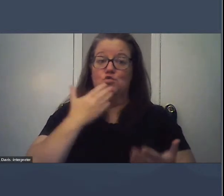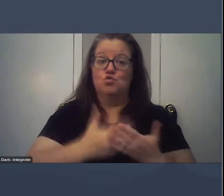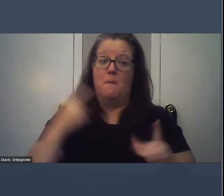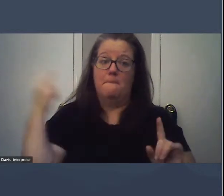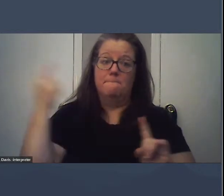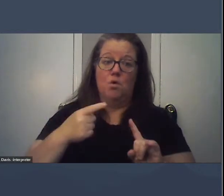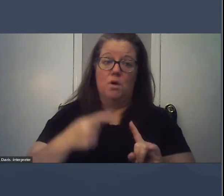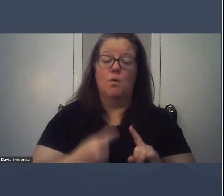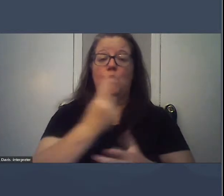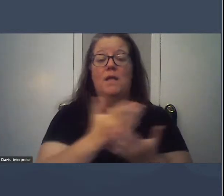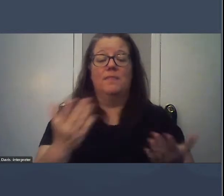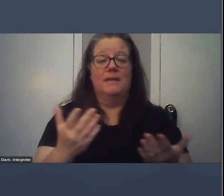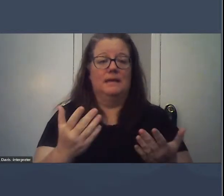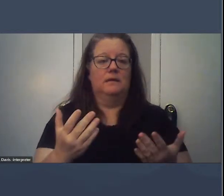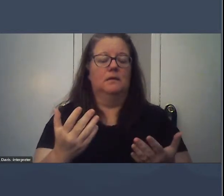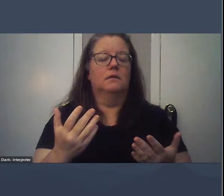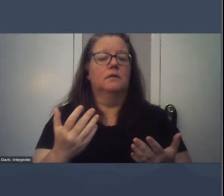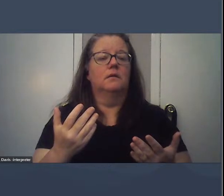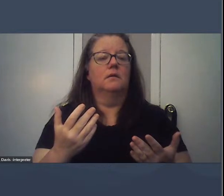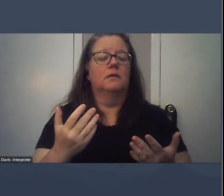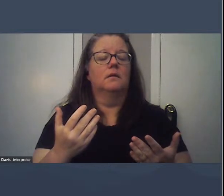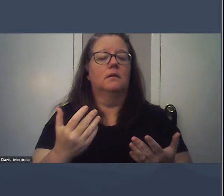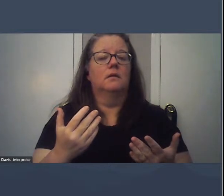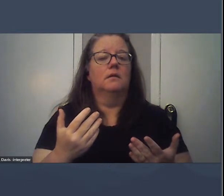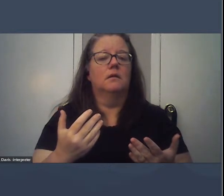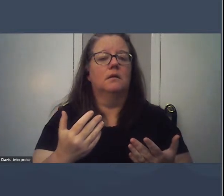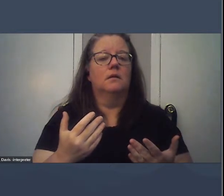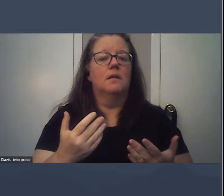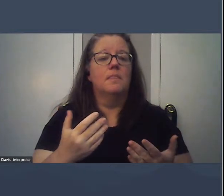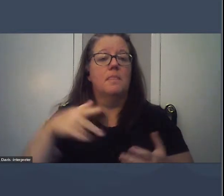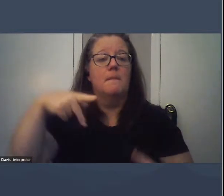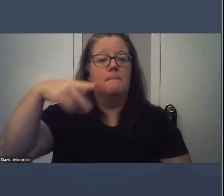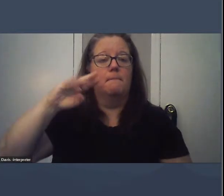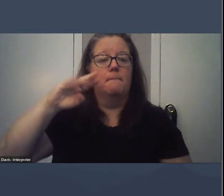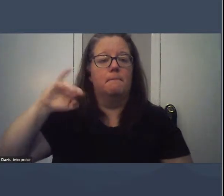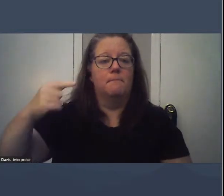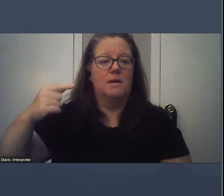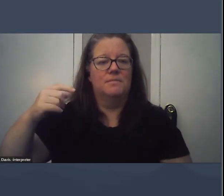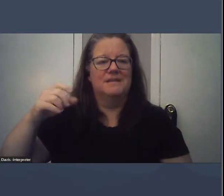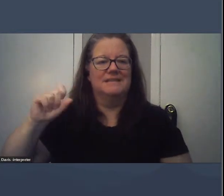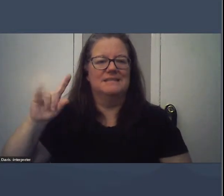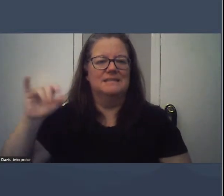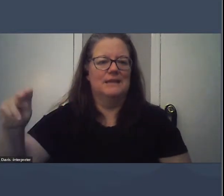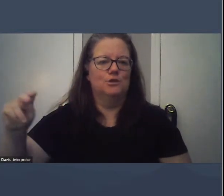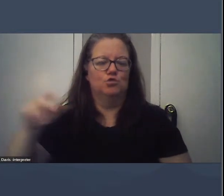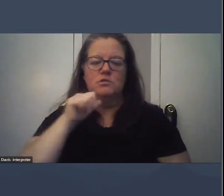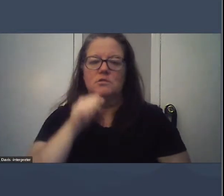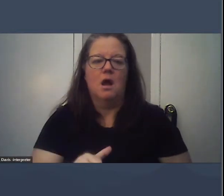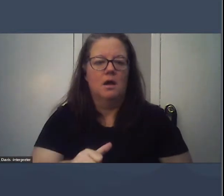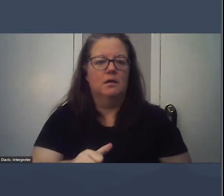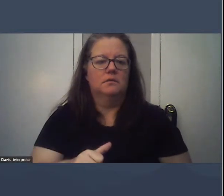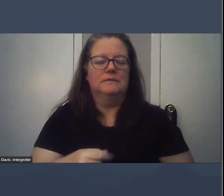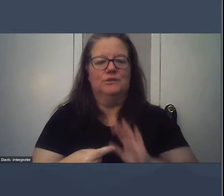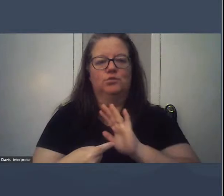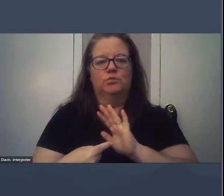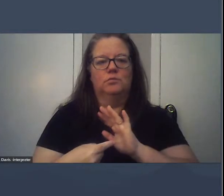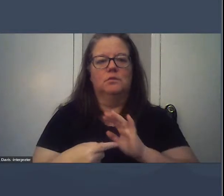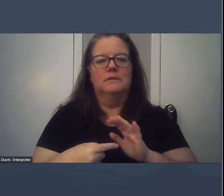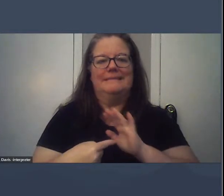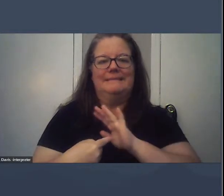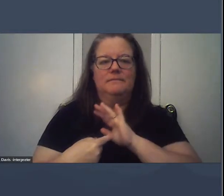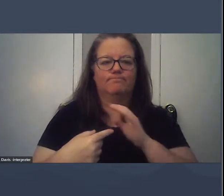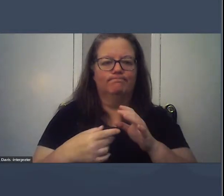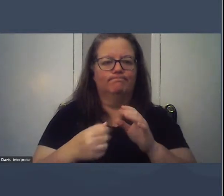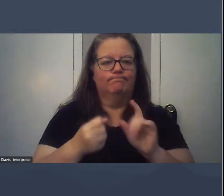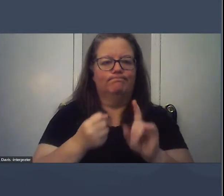say one distinction might be that a pumping station doesn't necessarily indicate the well field and the